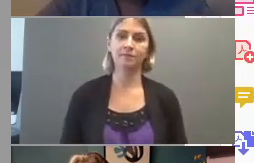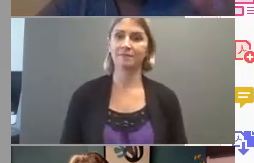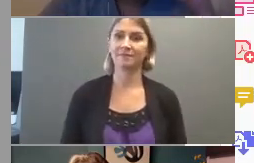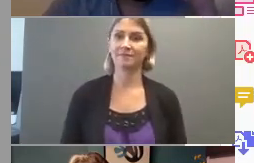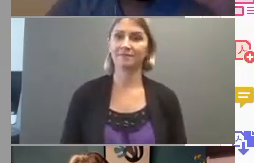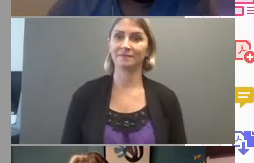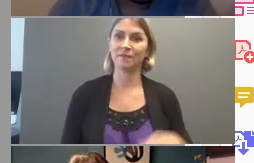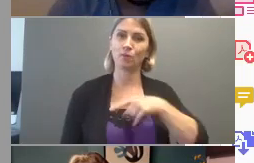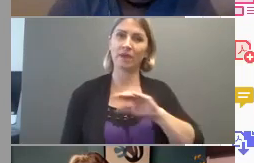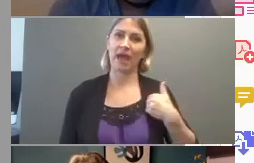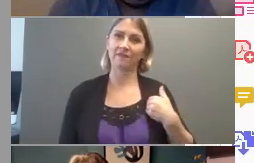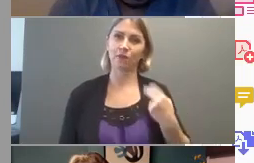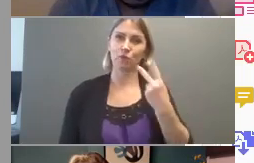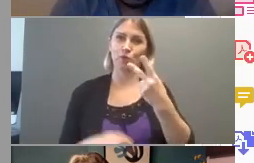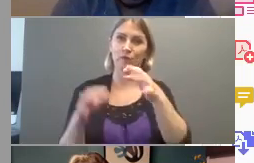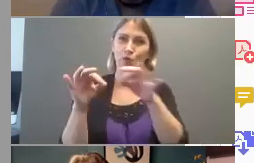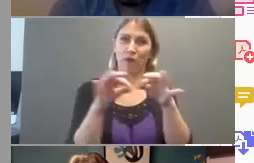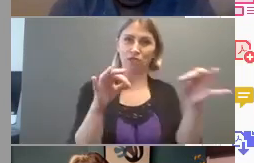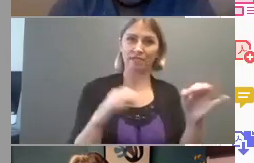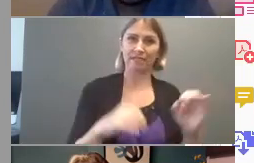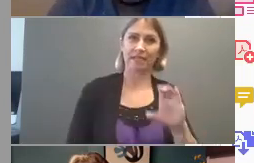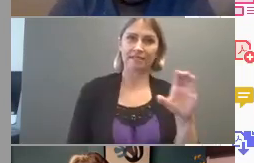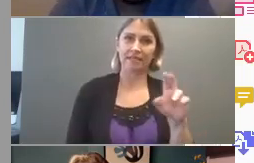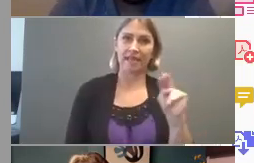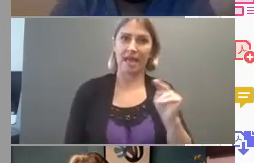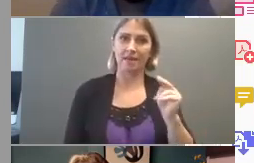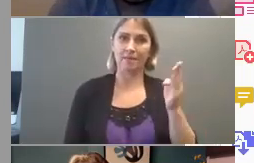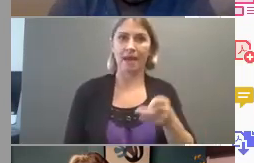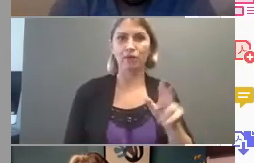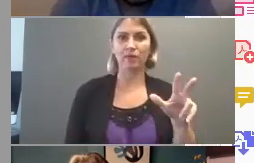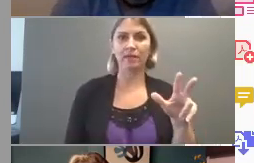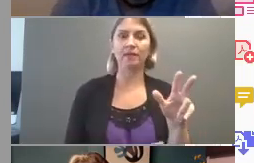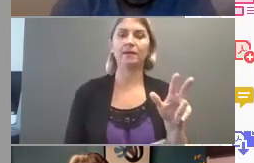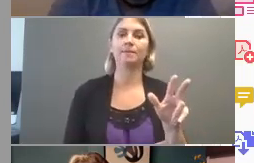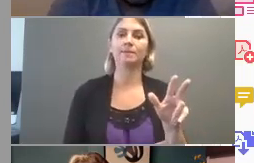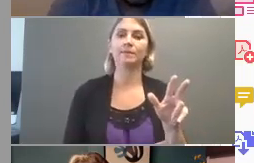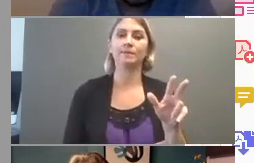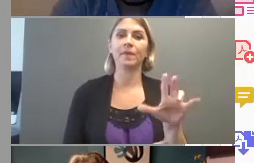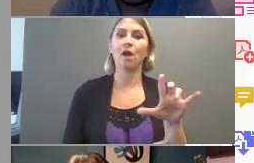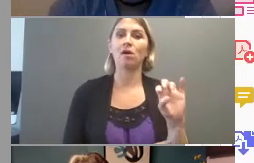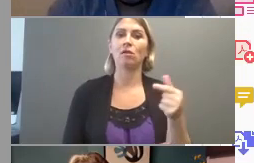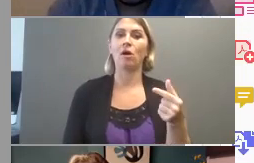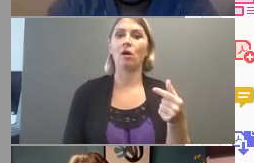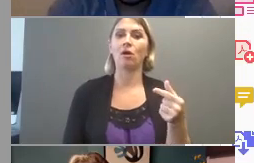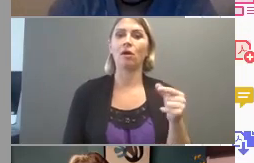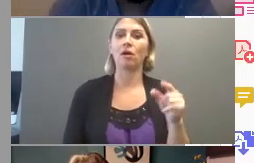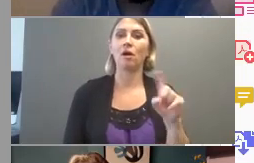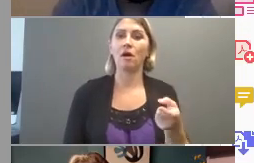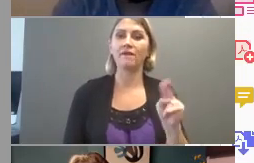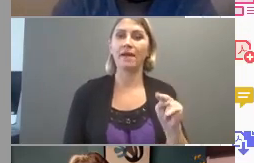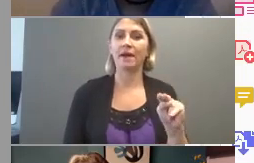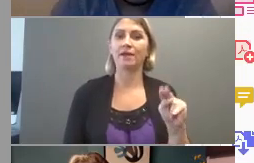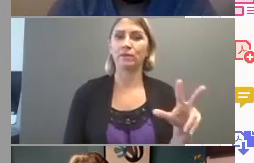we have two equations here, Cn by 3 log of n by